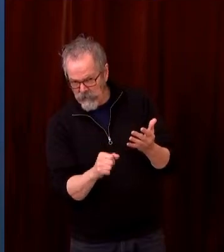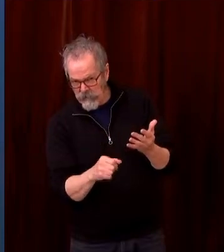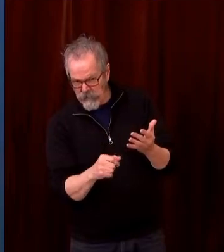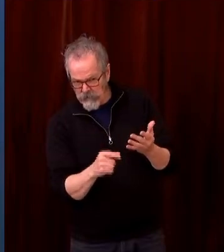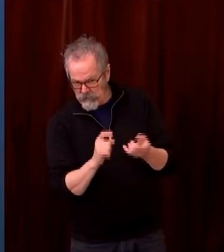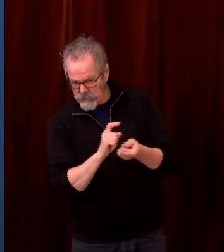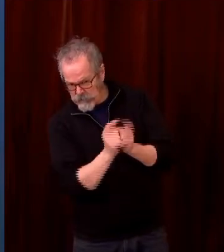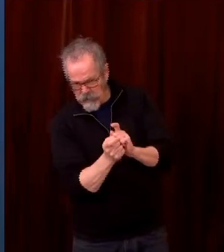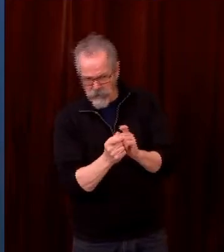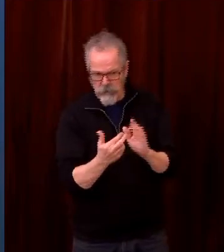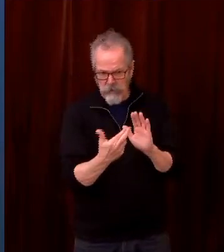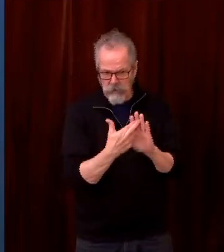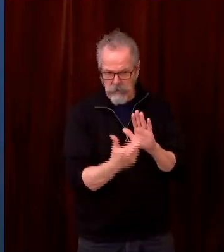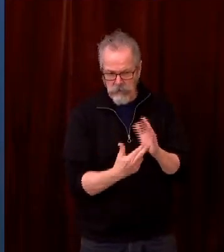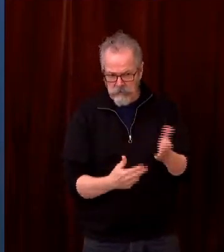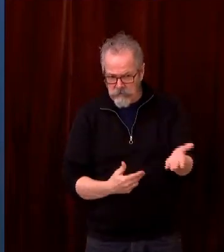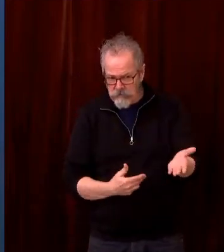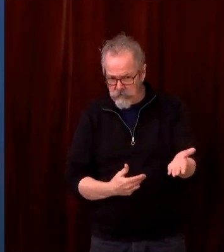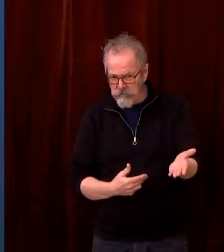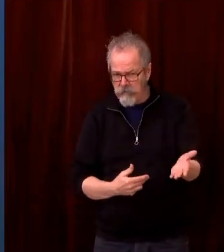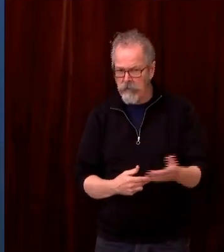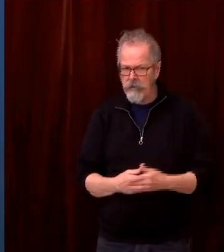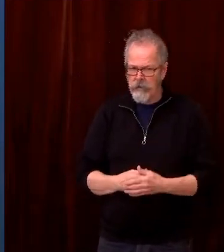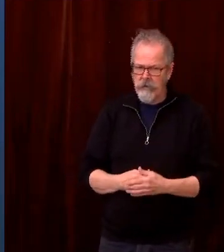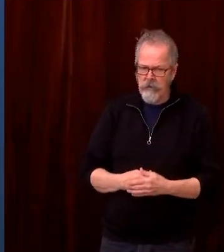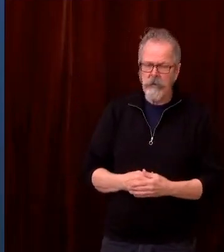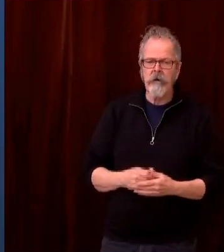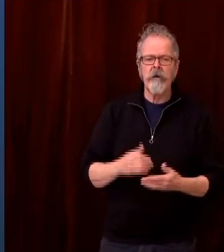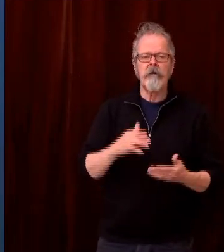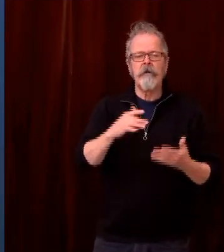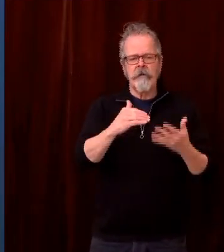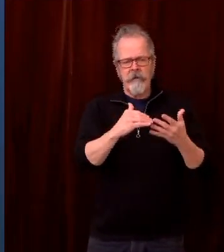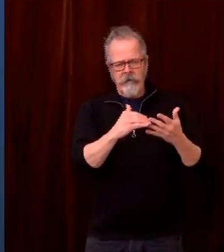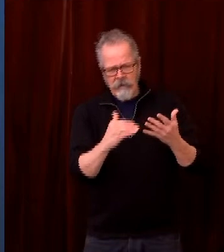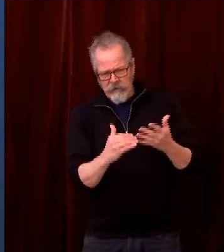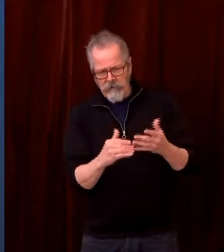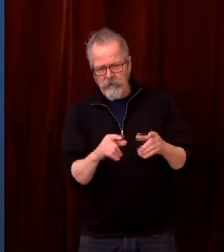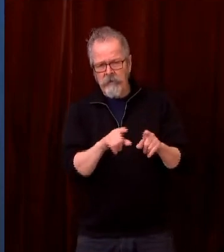than the rest of the region to be able to split off from this regional approach? Thank you.